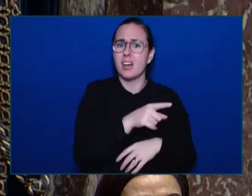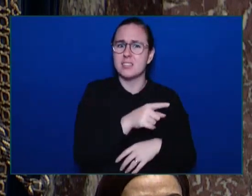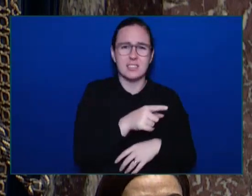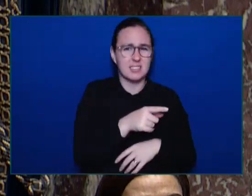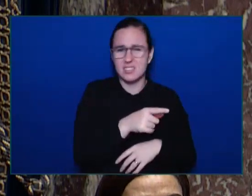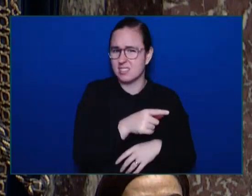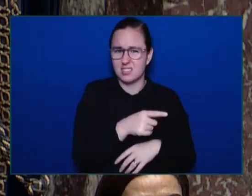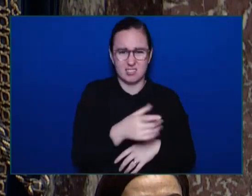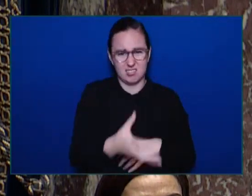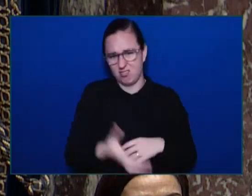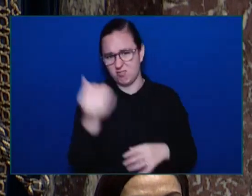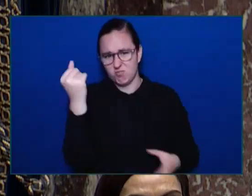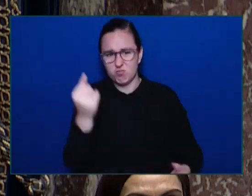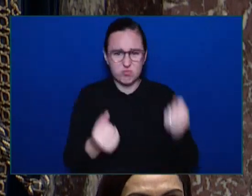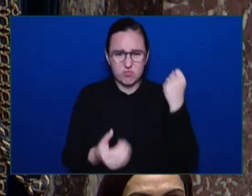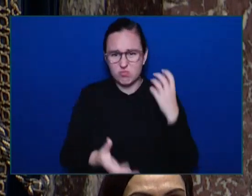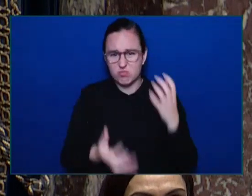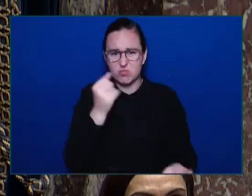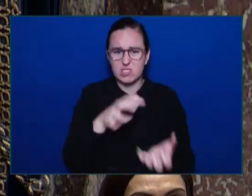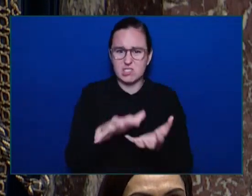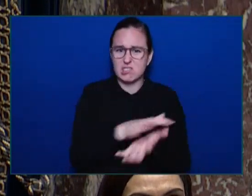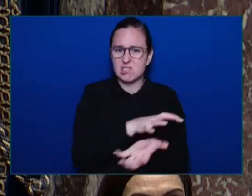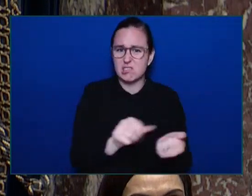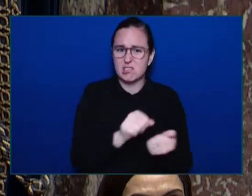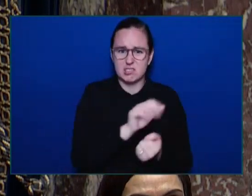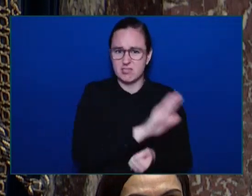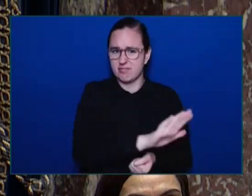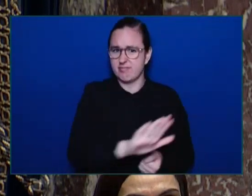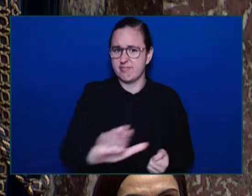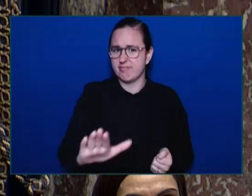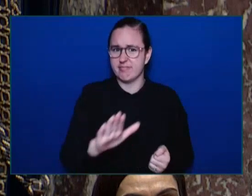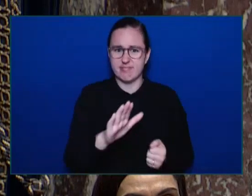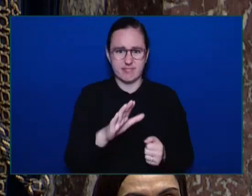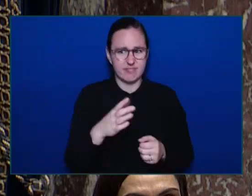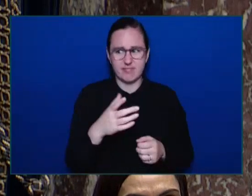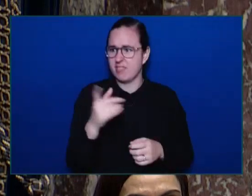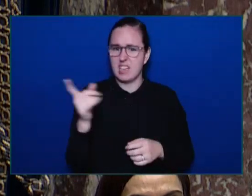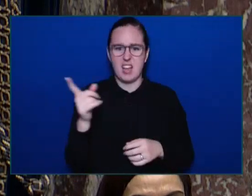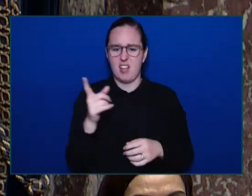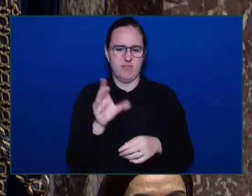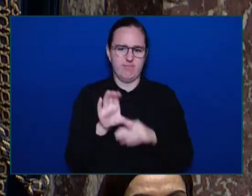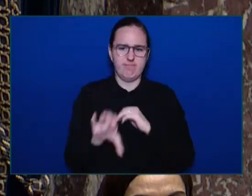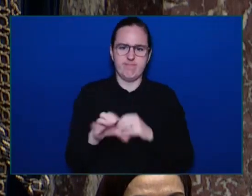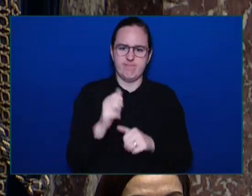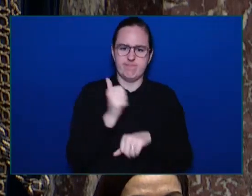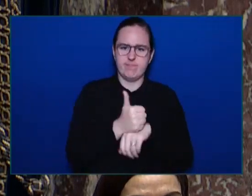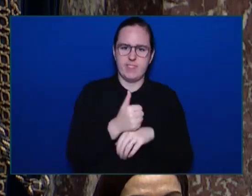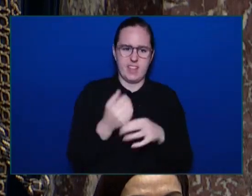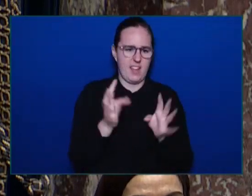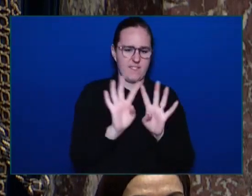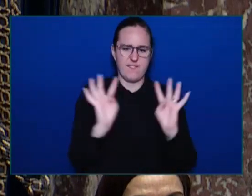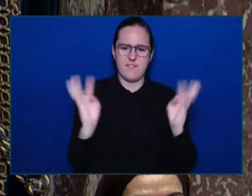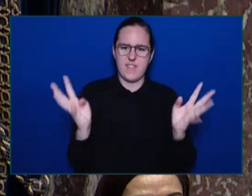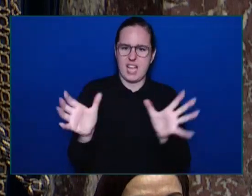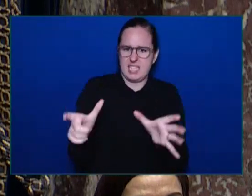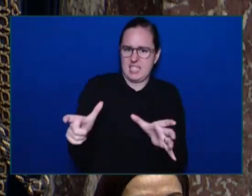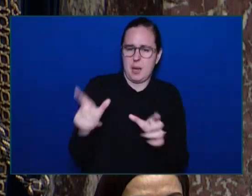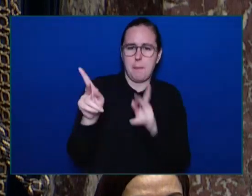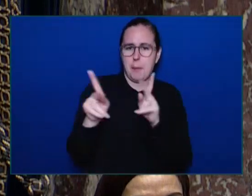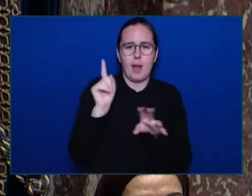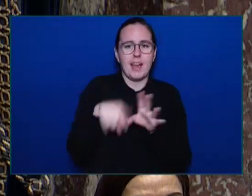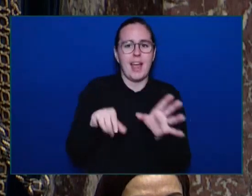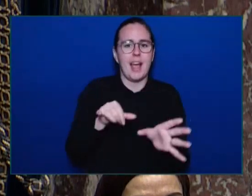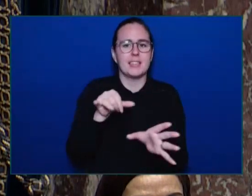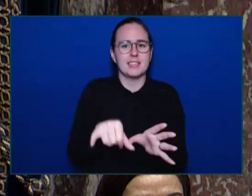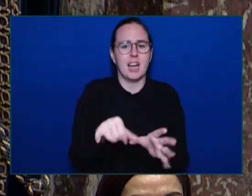up to keep the public away. It's complete erosion of public trust, Mr. Speaker. Premier promised to resolve this decades-old